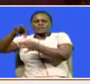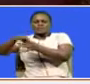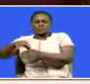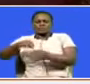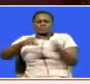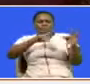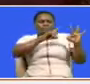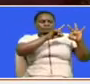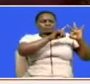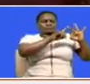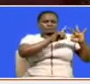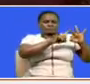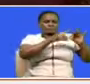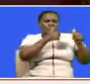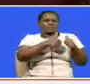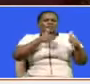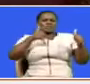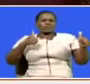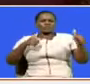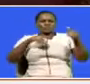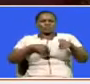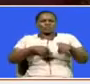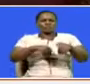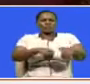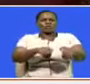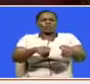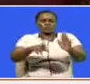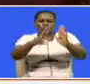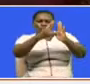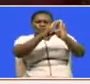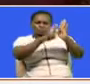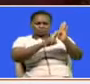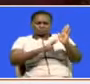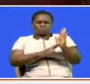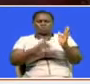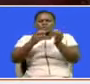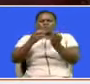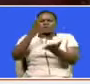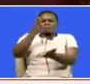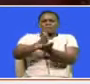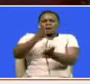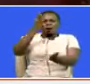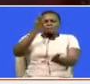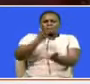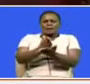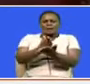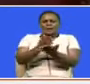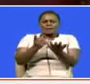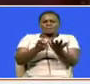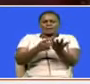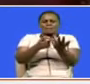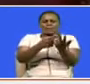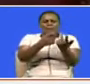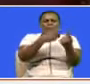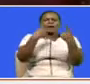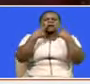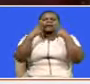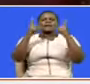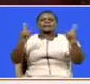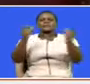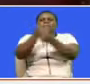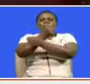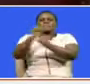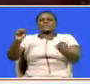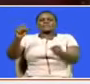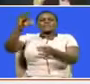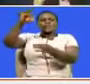C, refusing to follow the well set out guidelines for the verification and tallying announcement of the